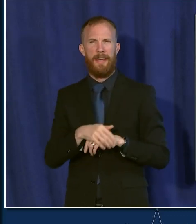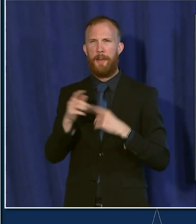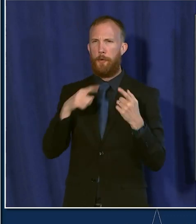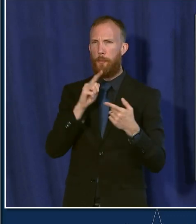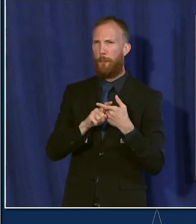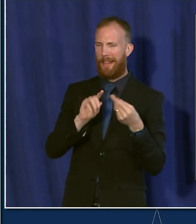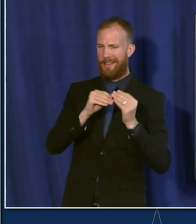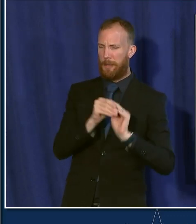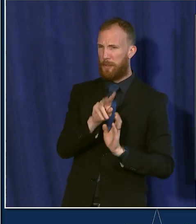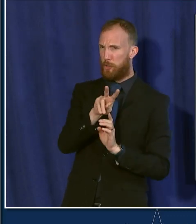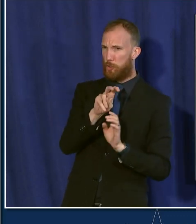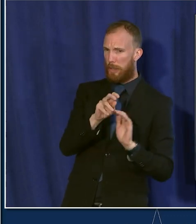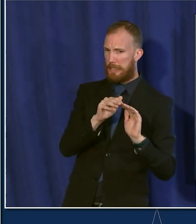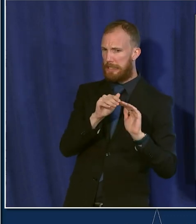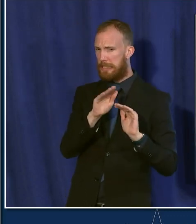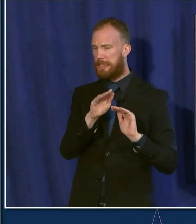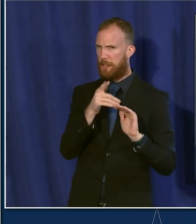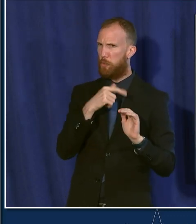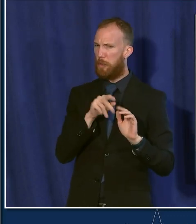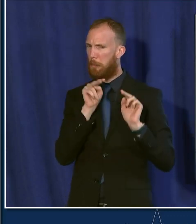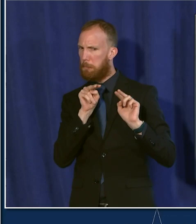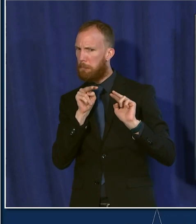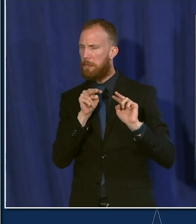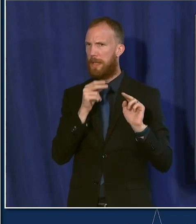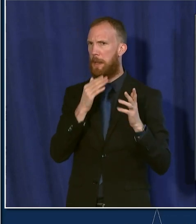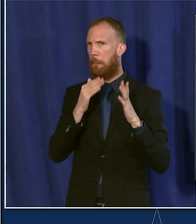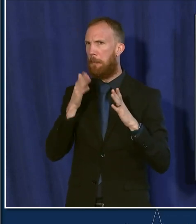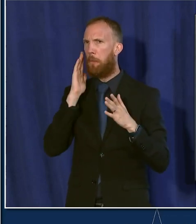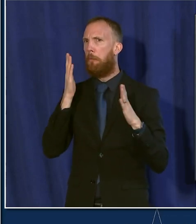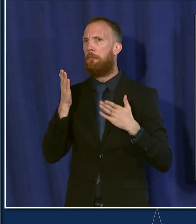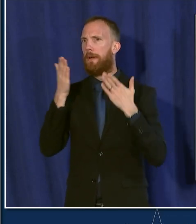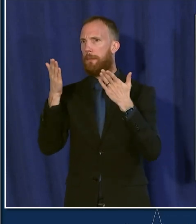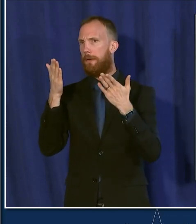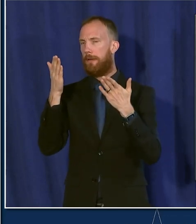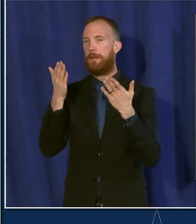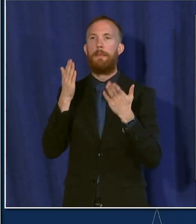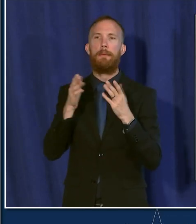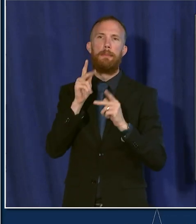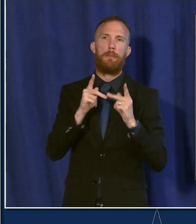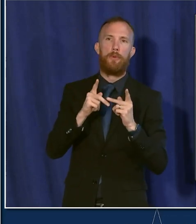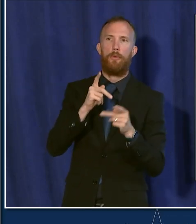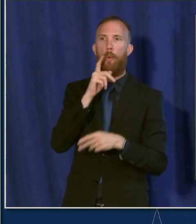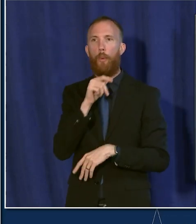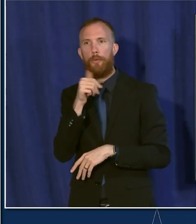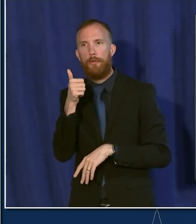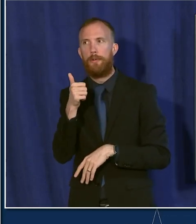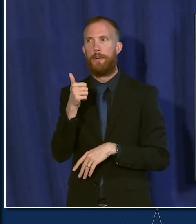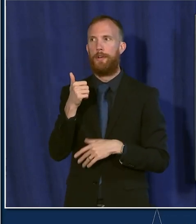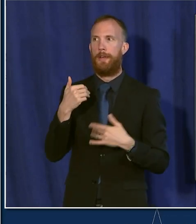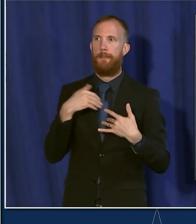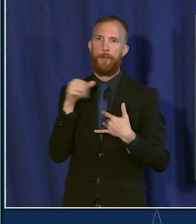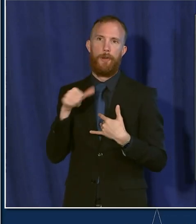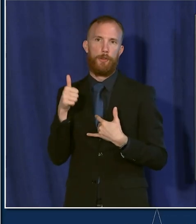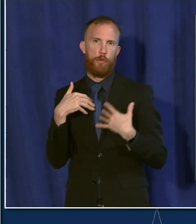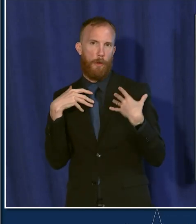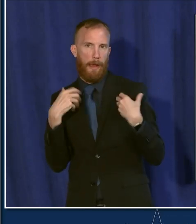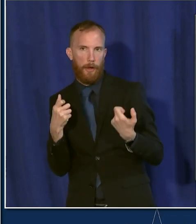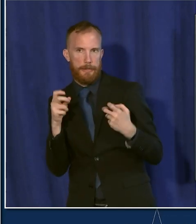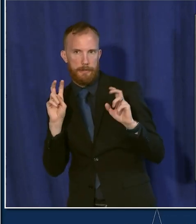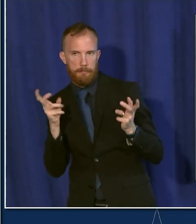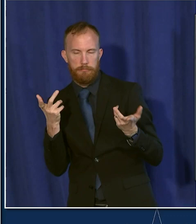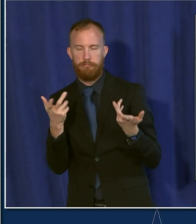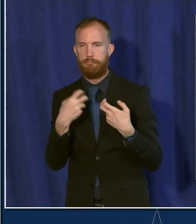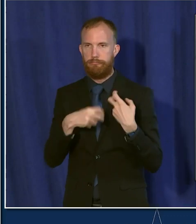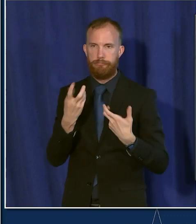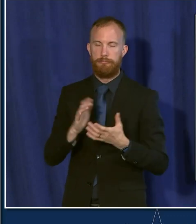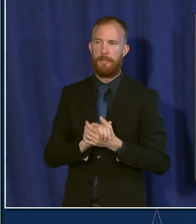closely. We may make some recommendations around people who are older or have underlying conditions. And I certainly encourage